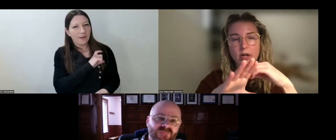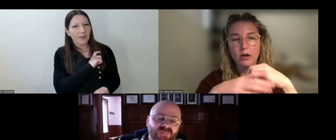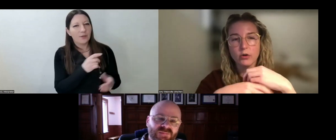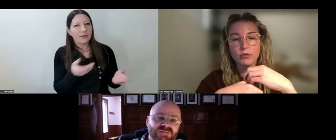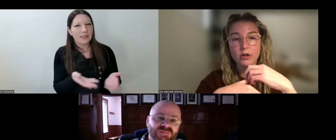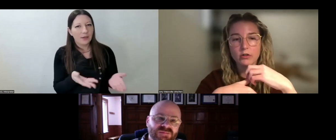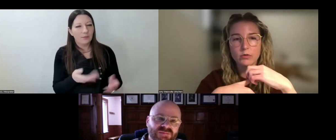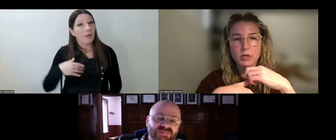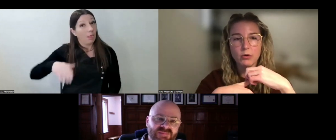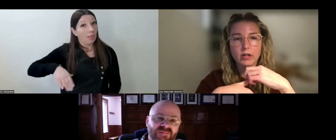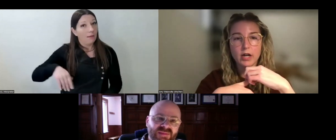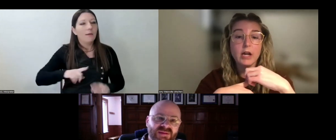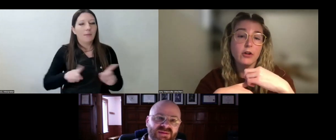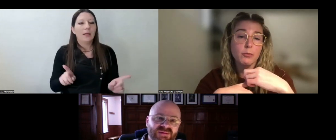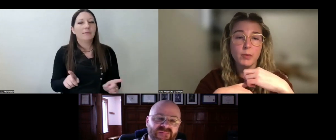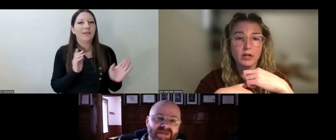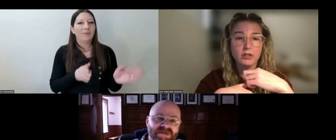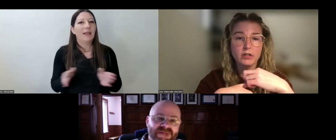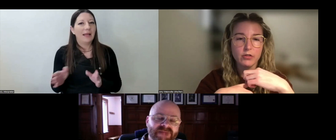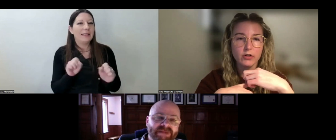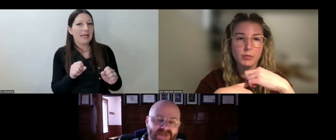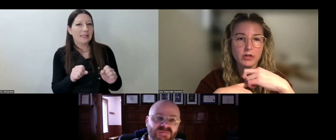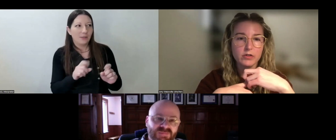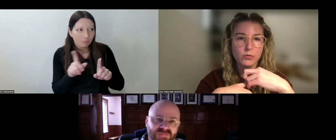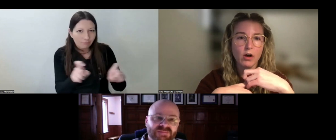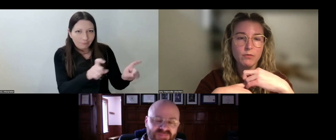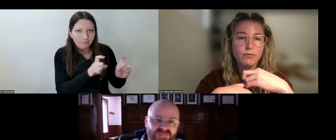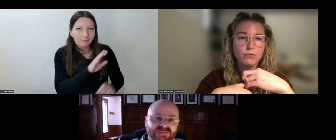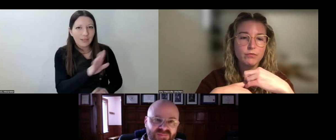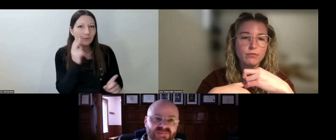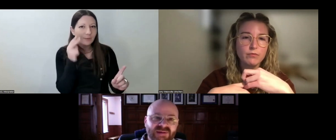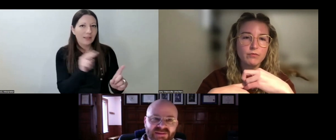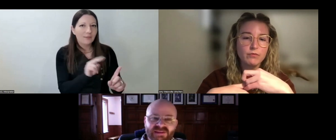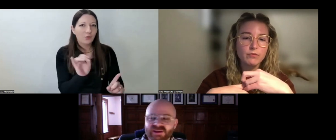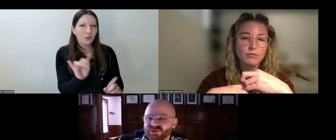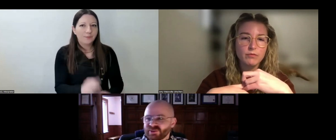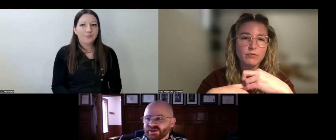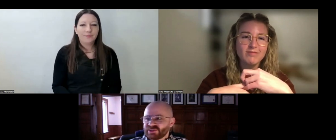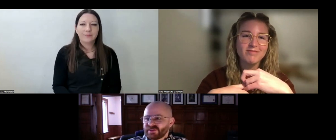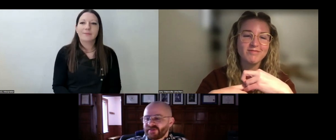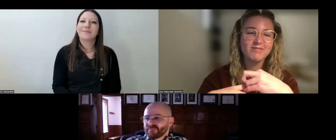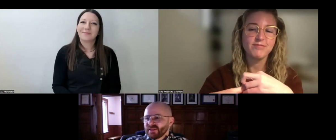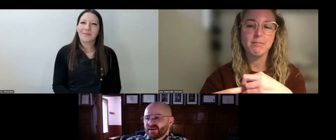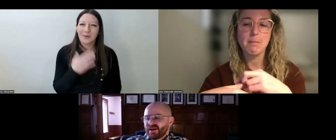on the radar to hopefully talk to those people and get their perspectives and their experiences as well. Right. Thank you so